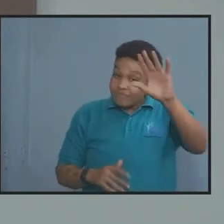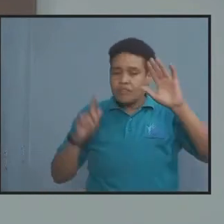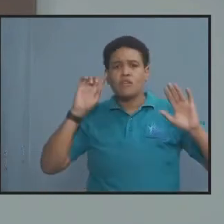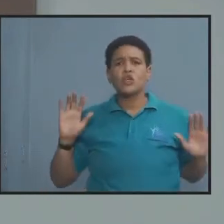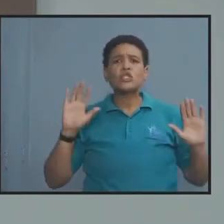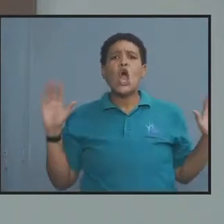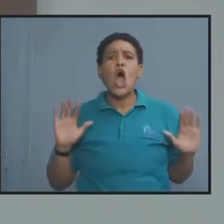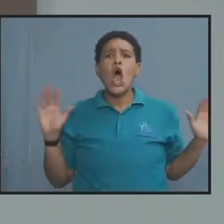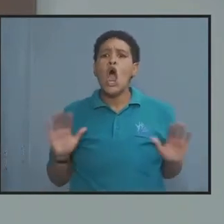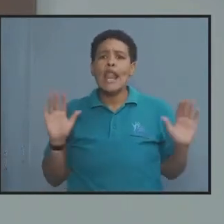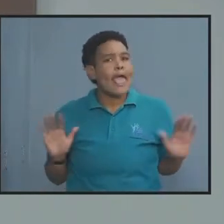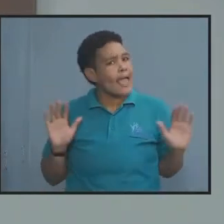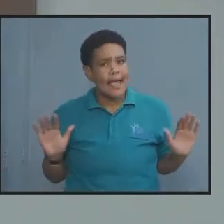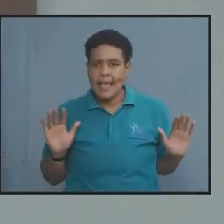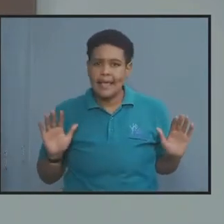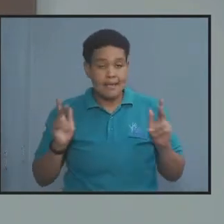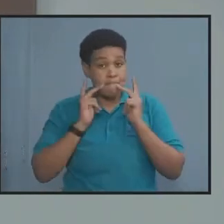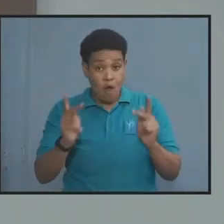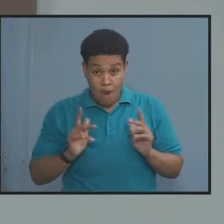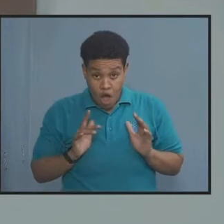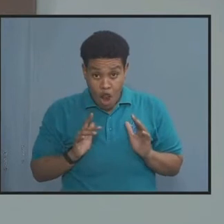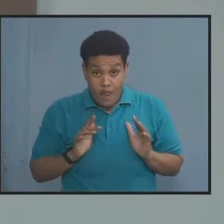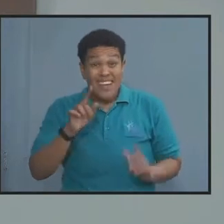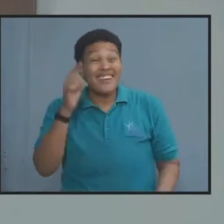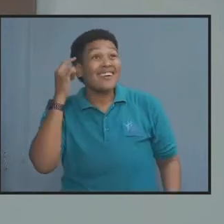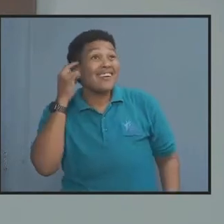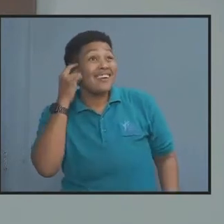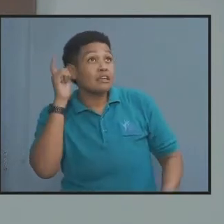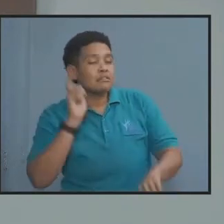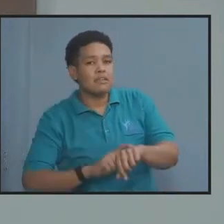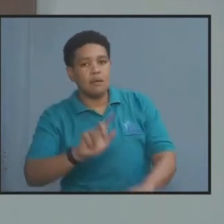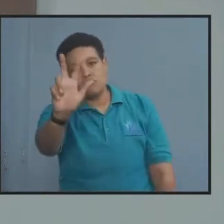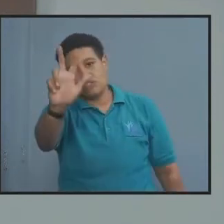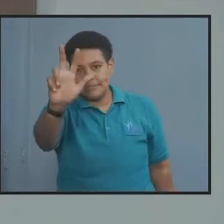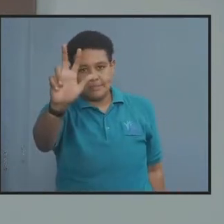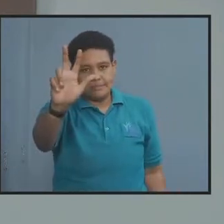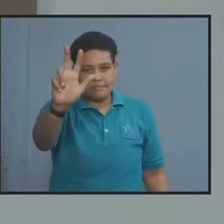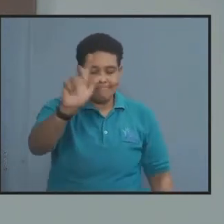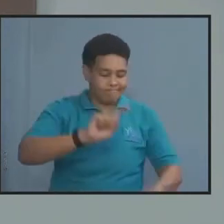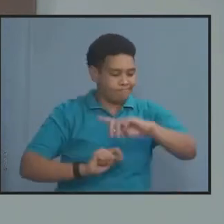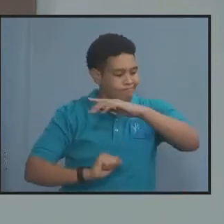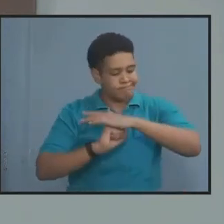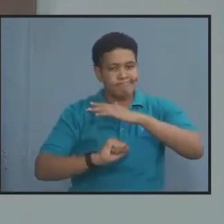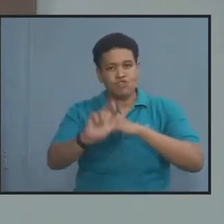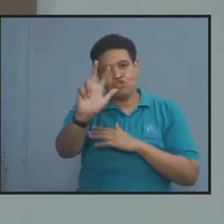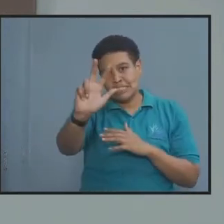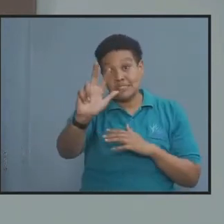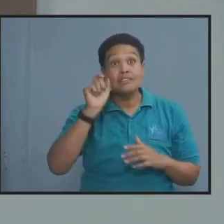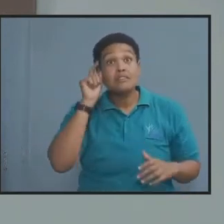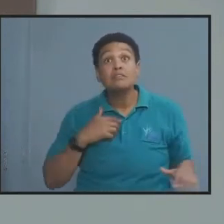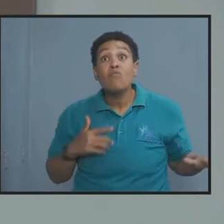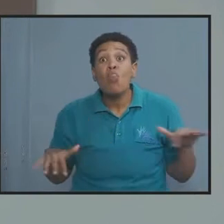Sundays and public holidays, we have a tighter curfew period, less movement